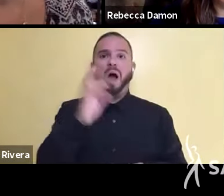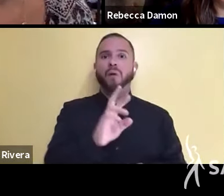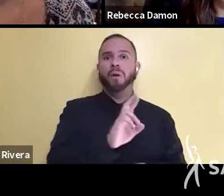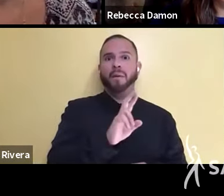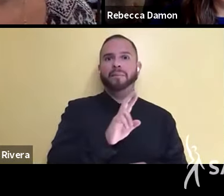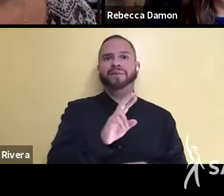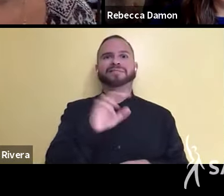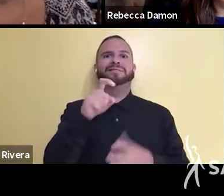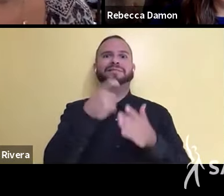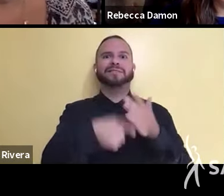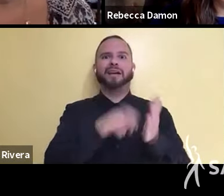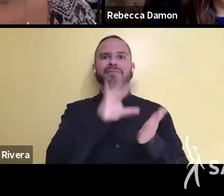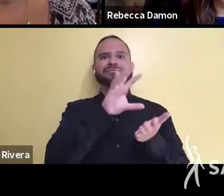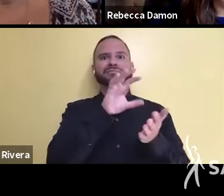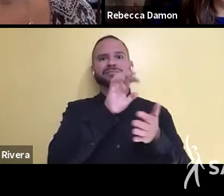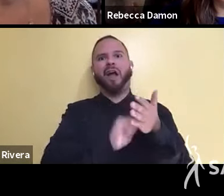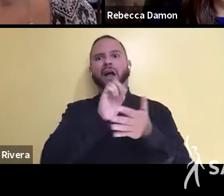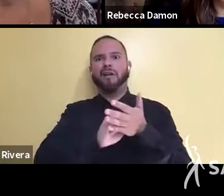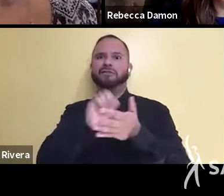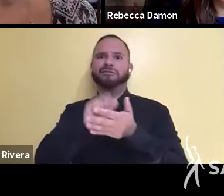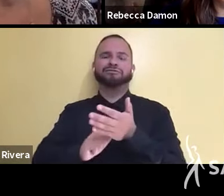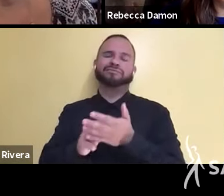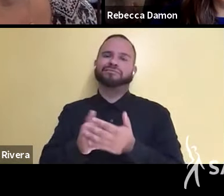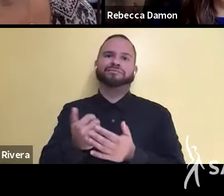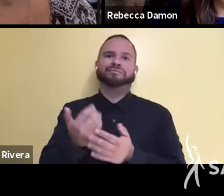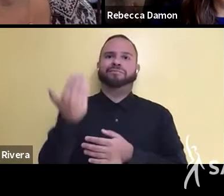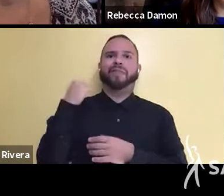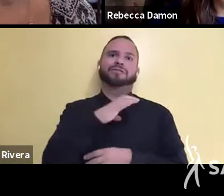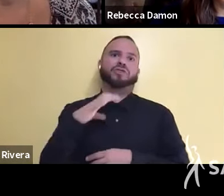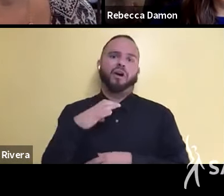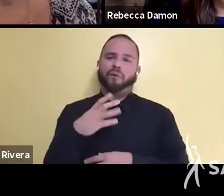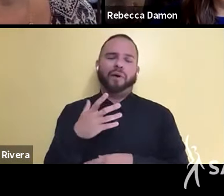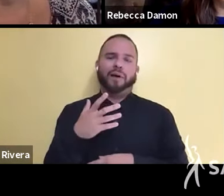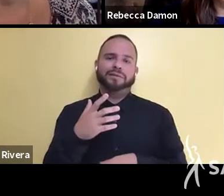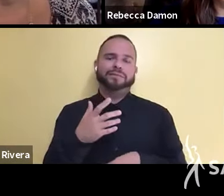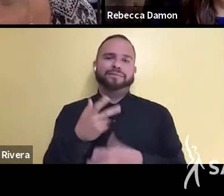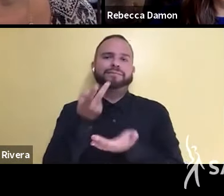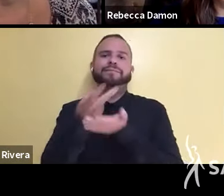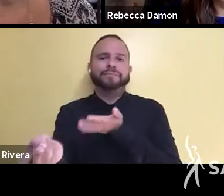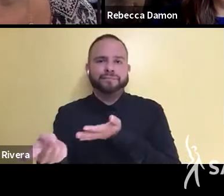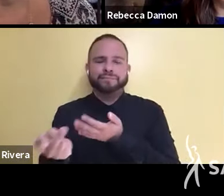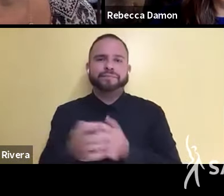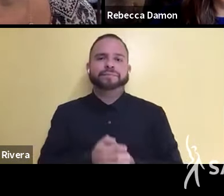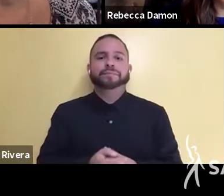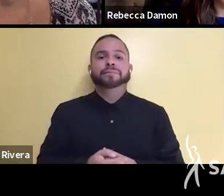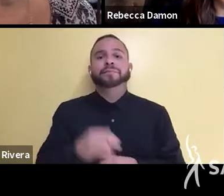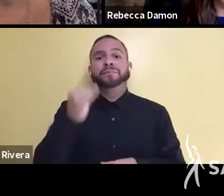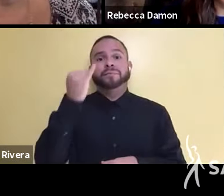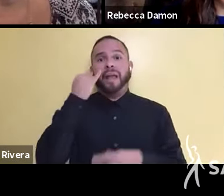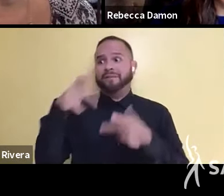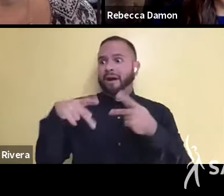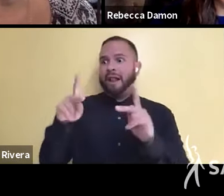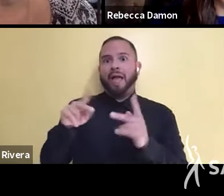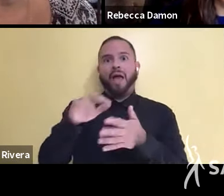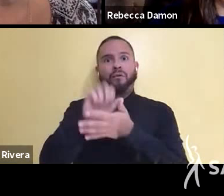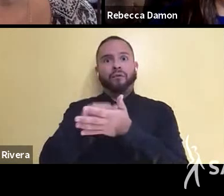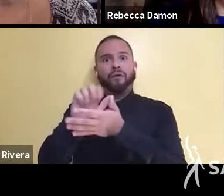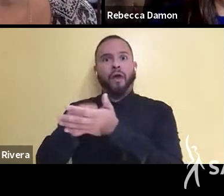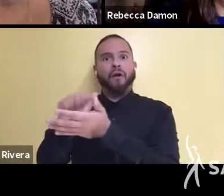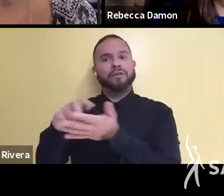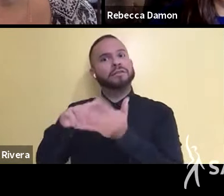cuts last Congress. Updating that deduction would mean more money in the pockets of artists like each of